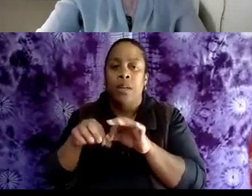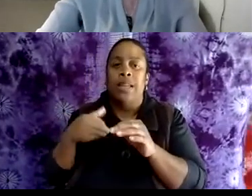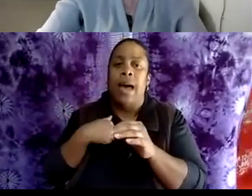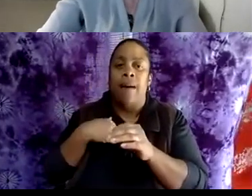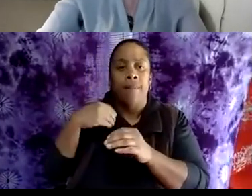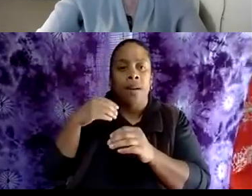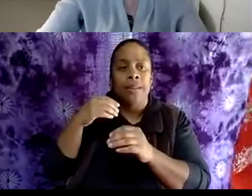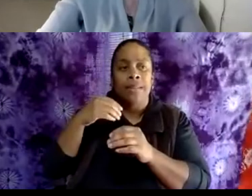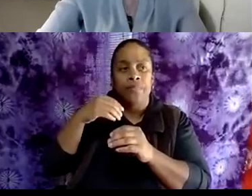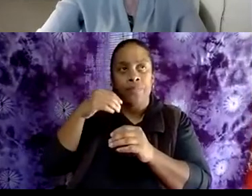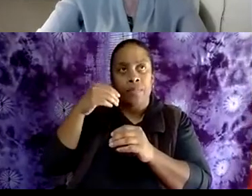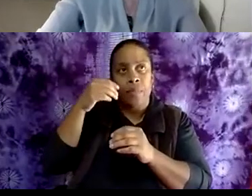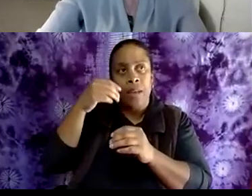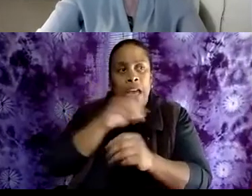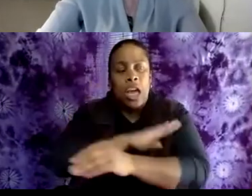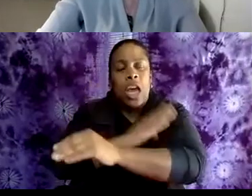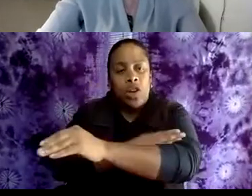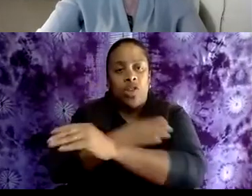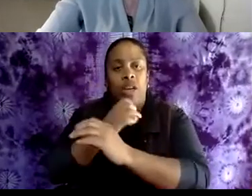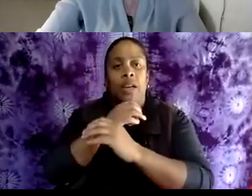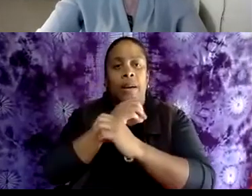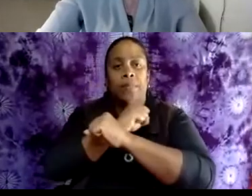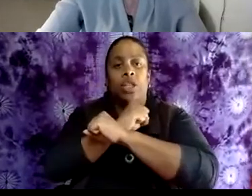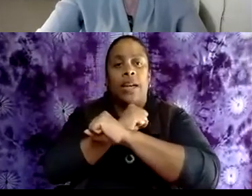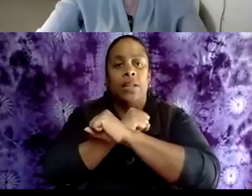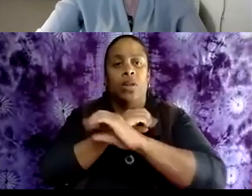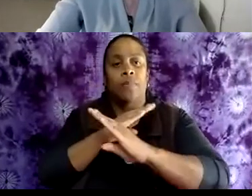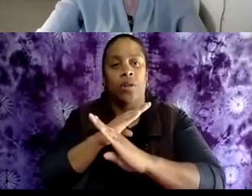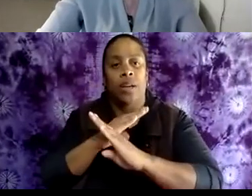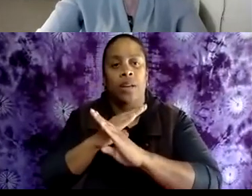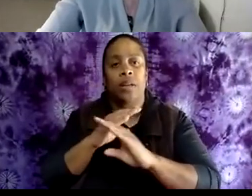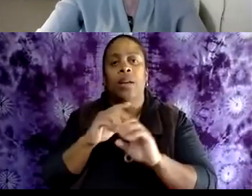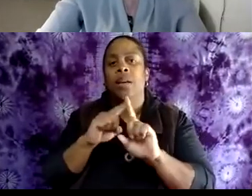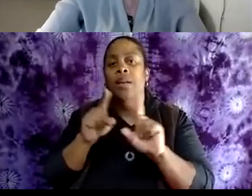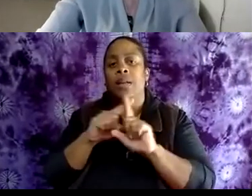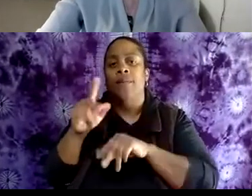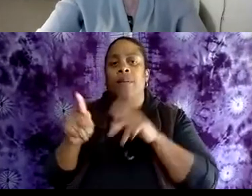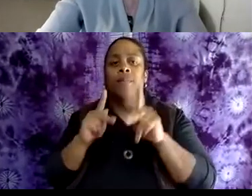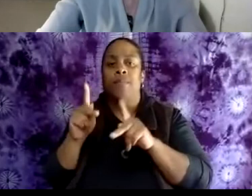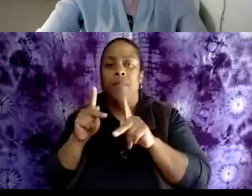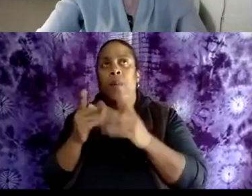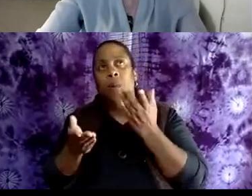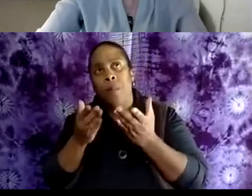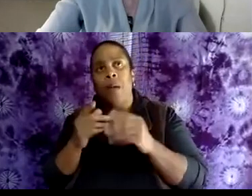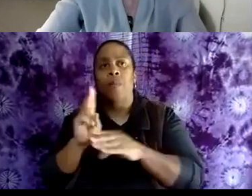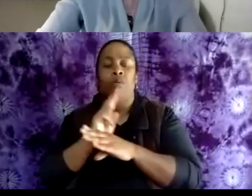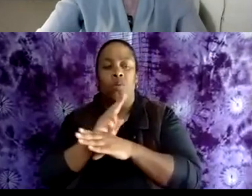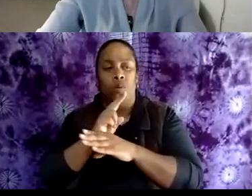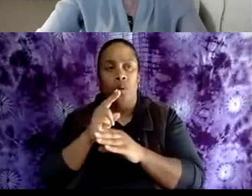or just energetic protection. Mhm. And so different people, like just people do affirmations and prayers